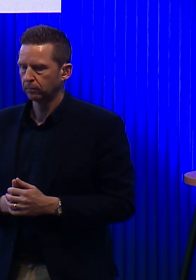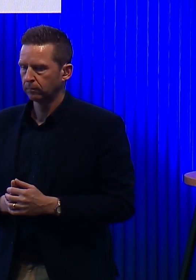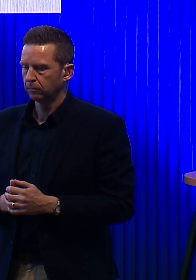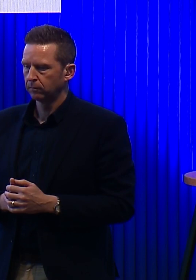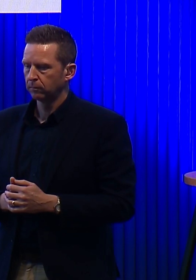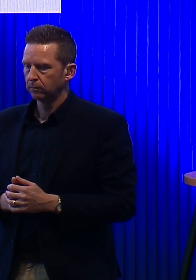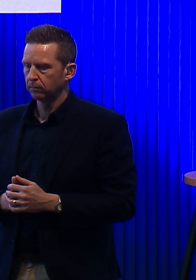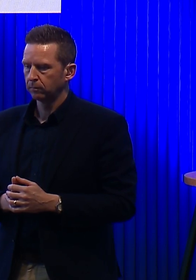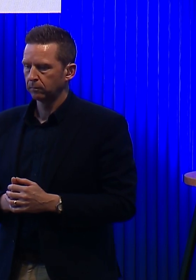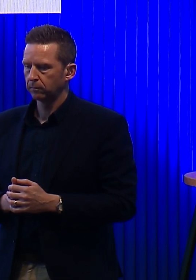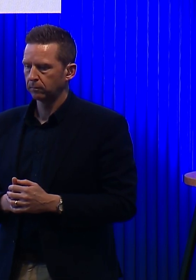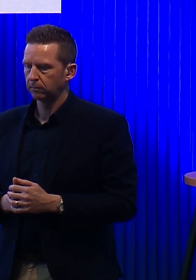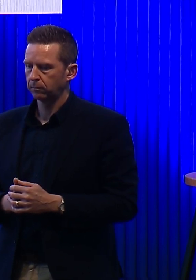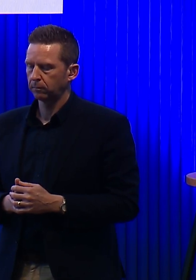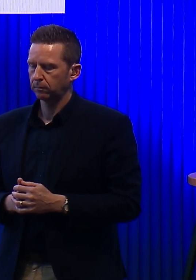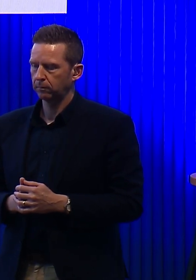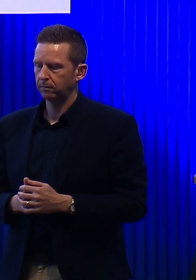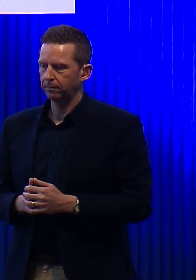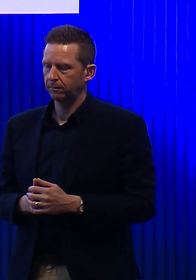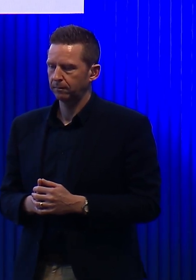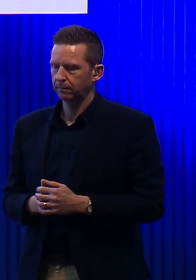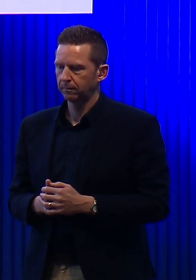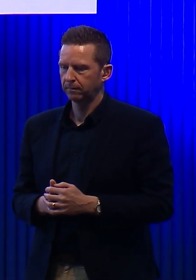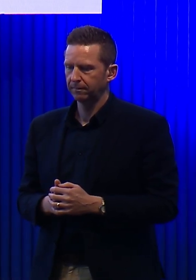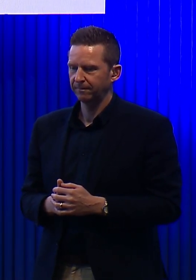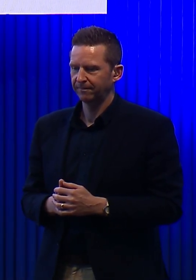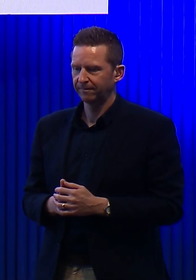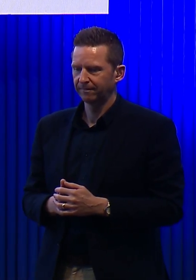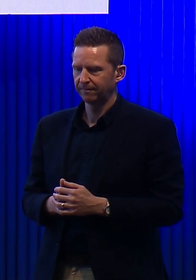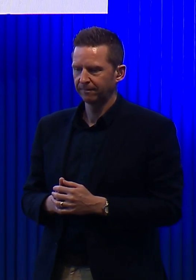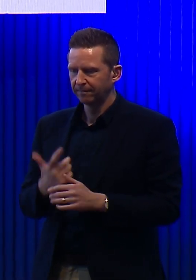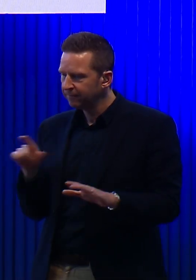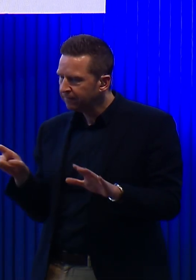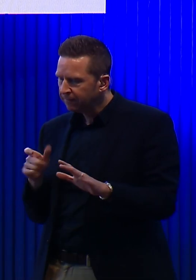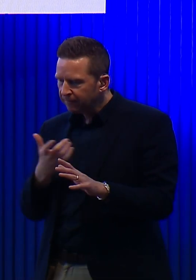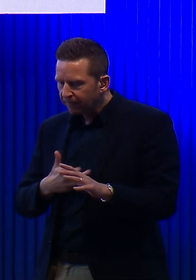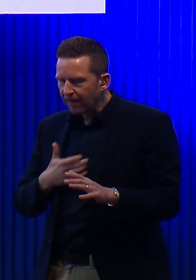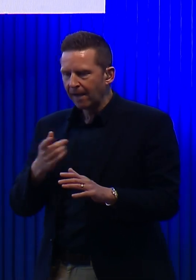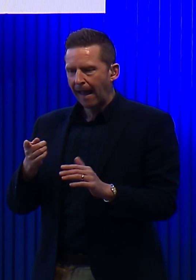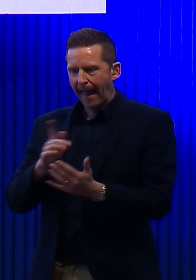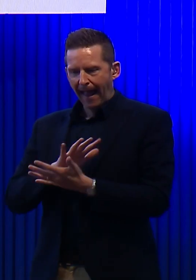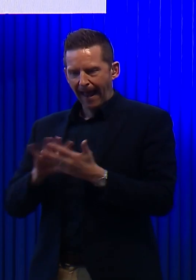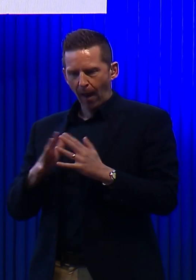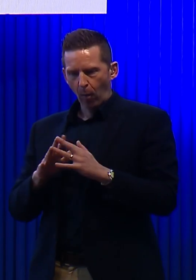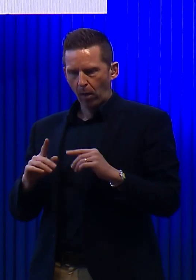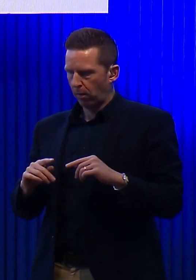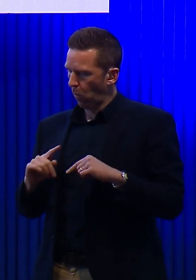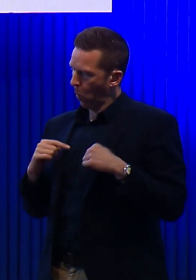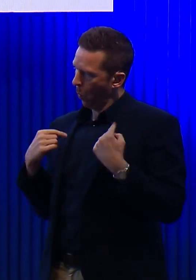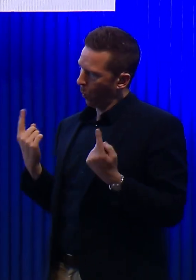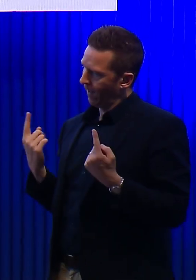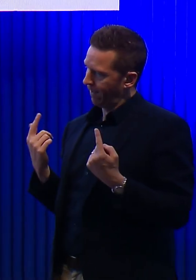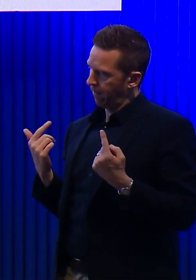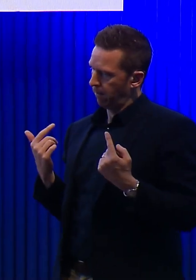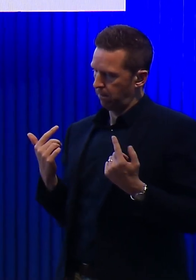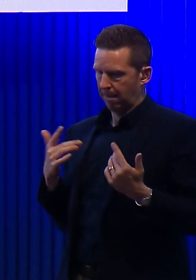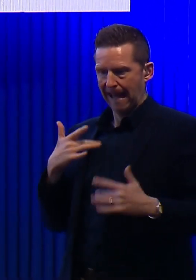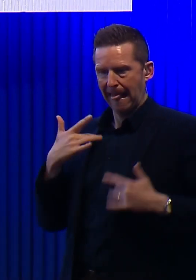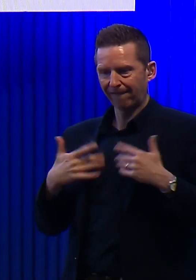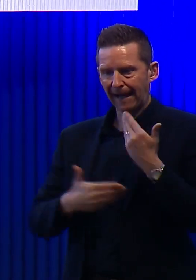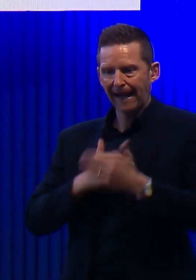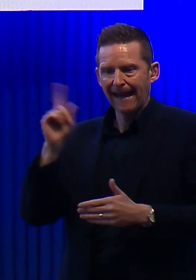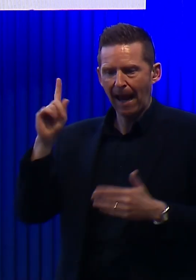I'm just going to get comfortable here so I can scroll things, how we are living in this